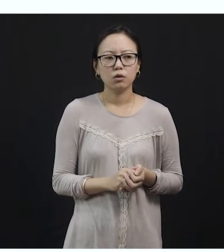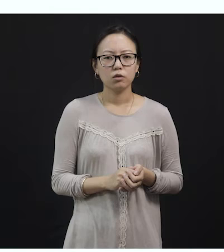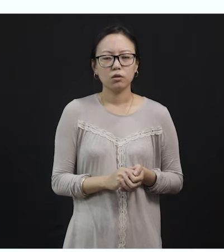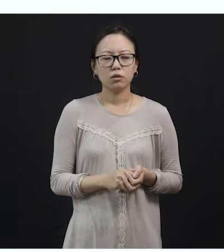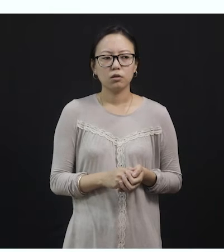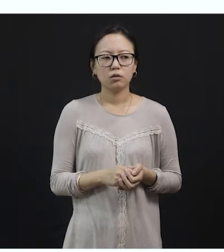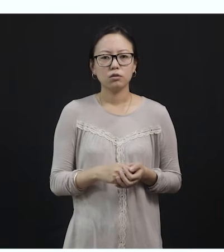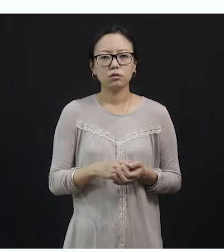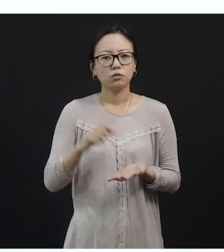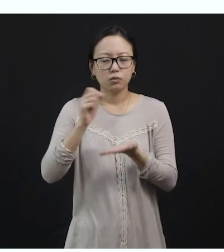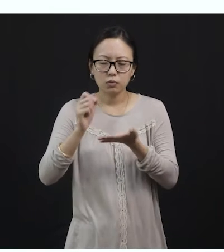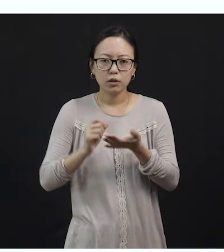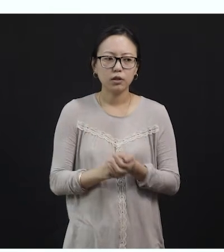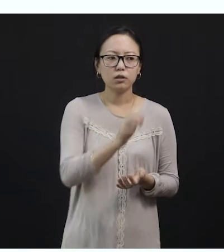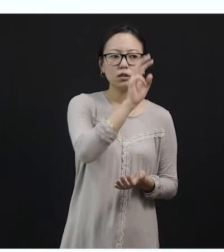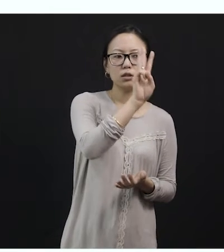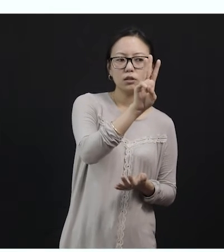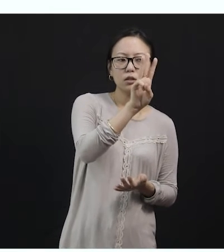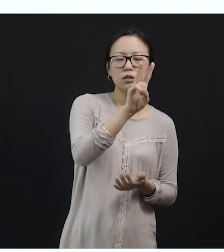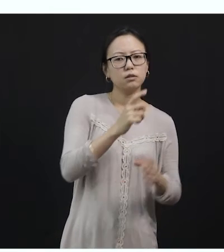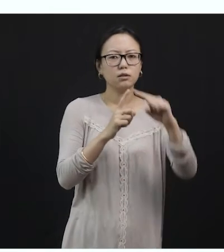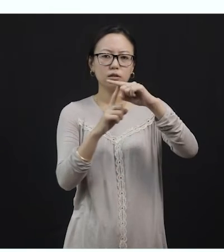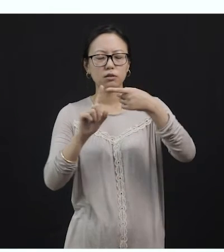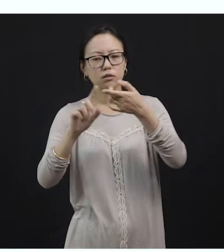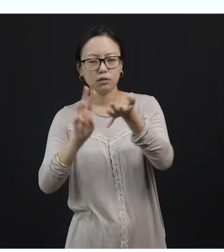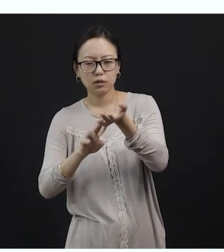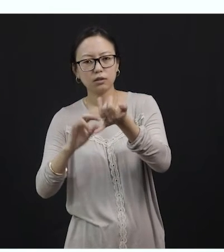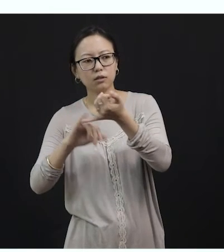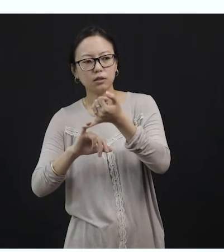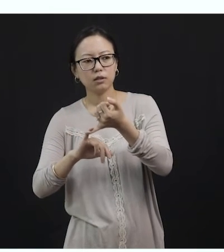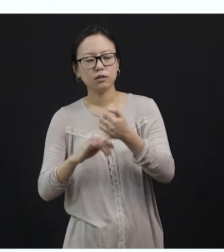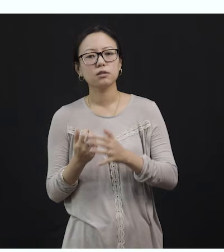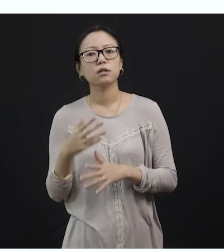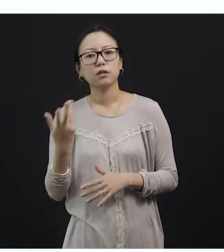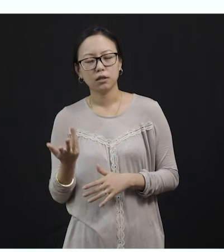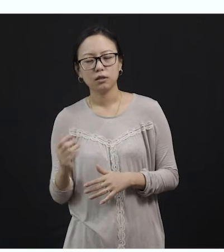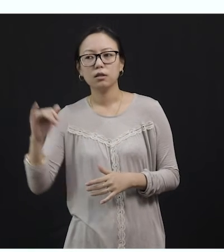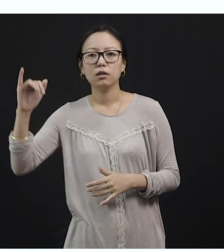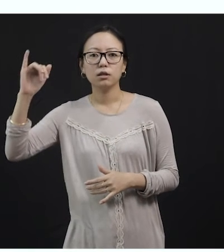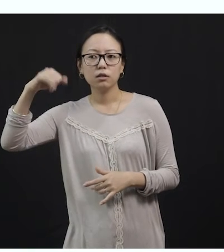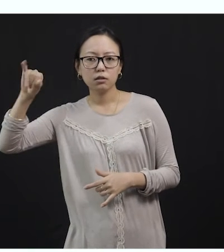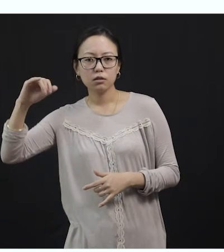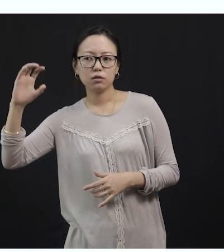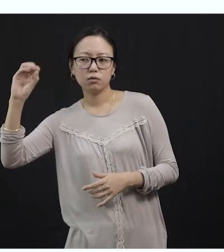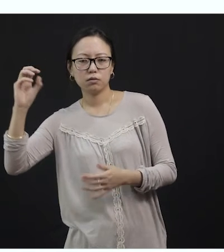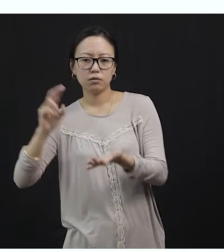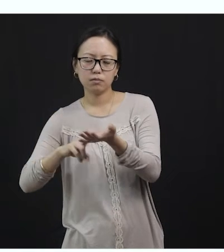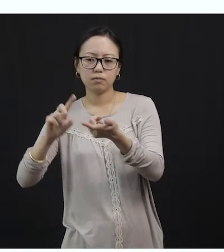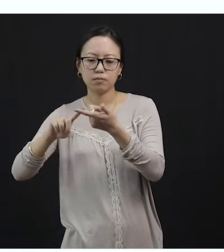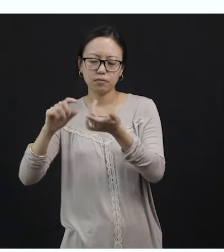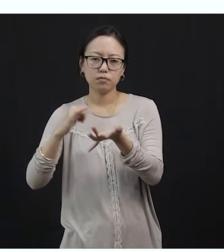In ones place, we will write 6. So 3 and 6 together, they form